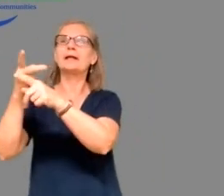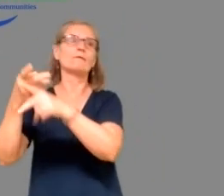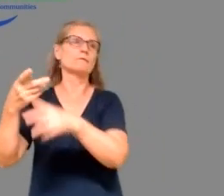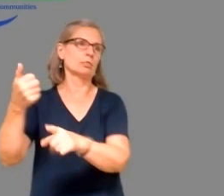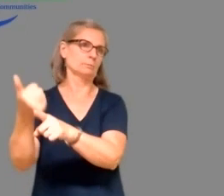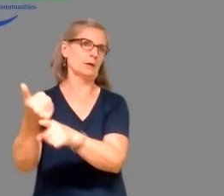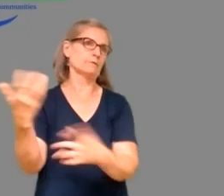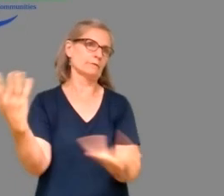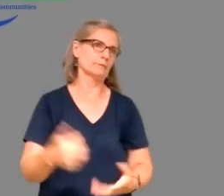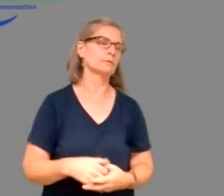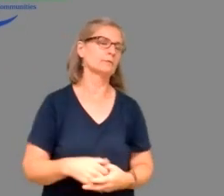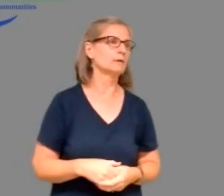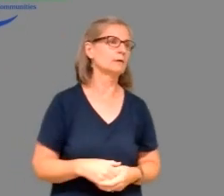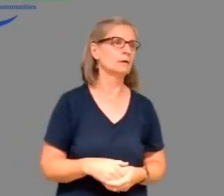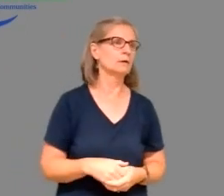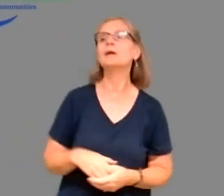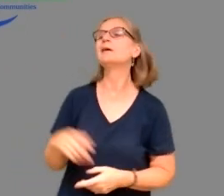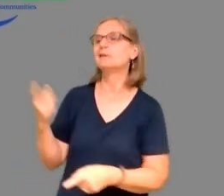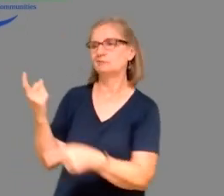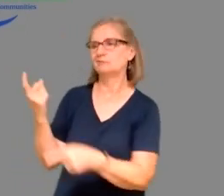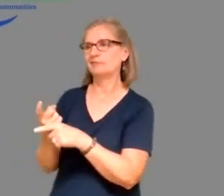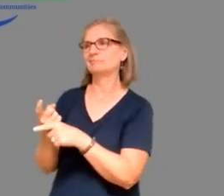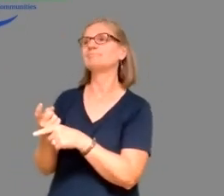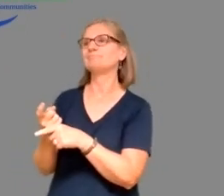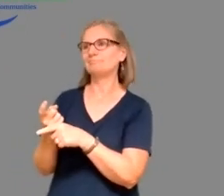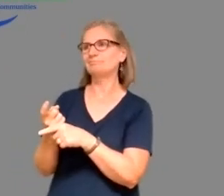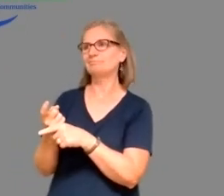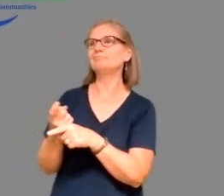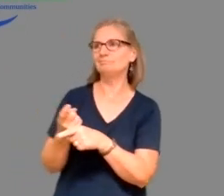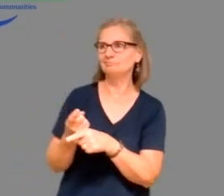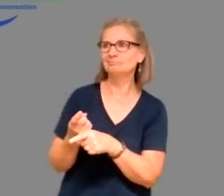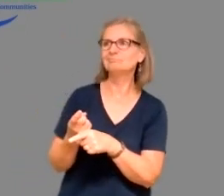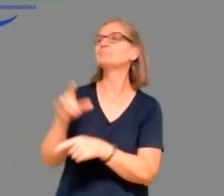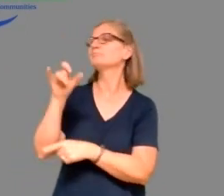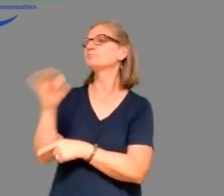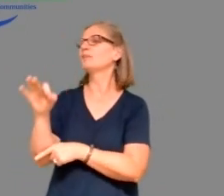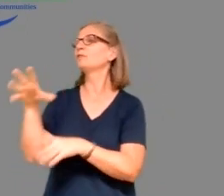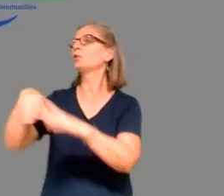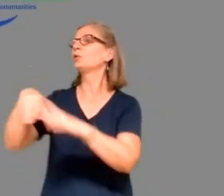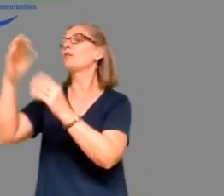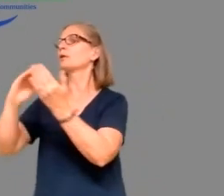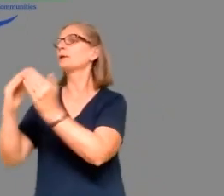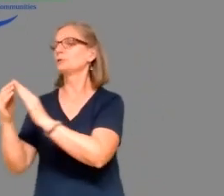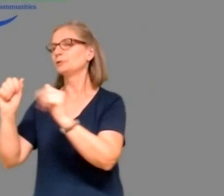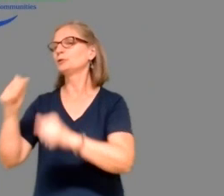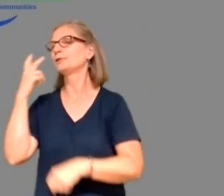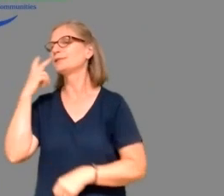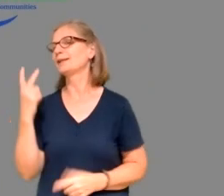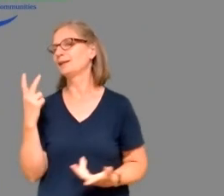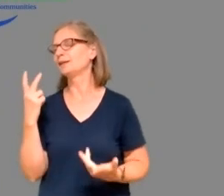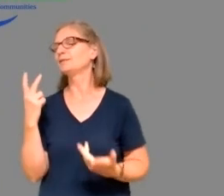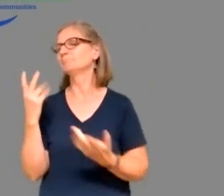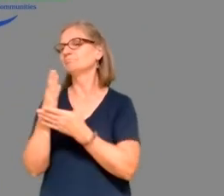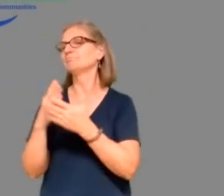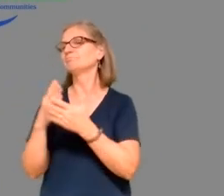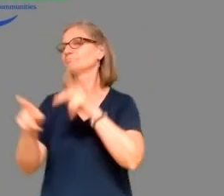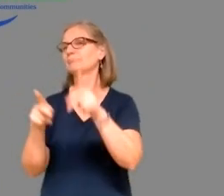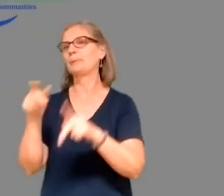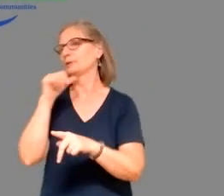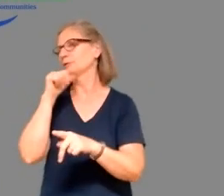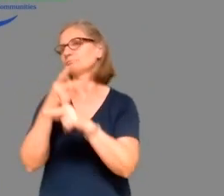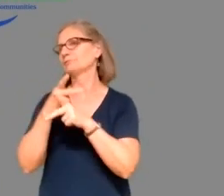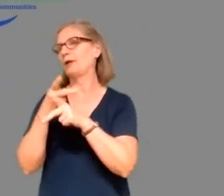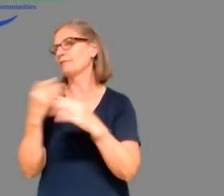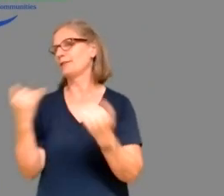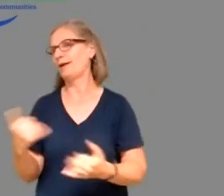Yes. Especially when you walk around and see that there are certainly people that are not taking precautions right now. Right. Right. The only one that